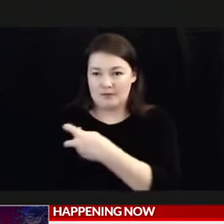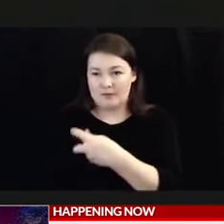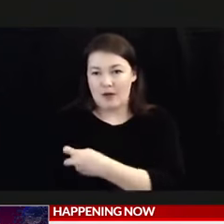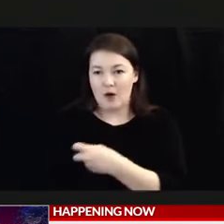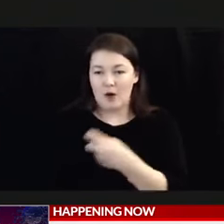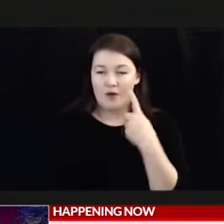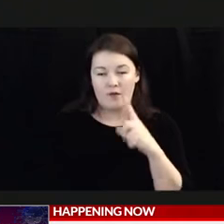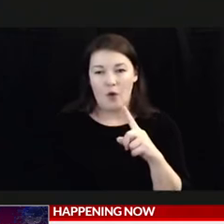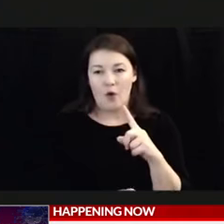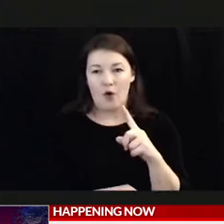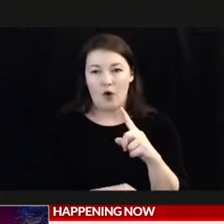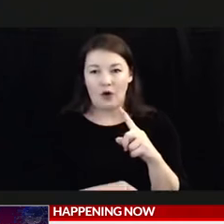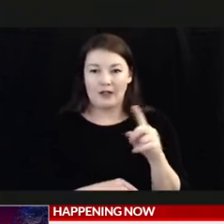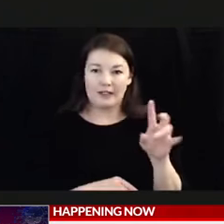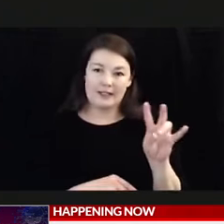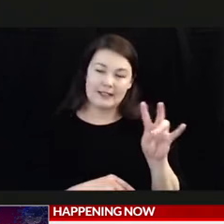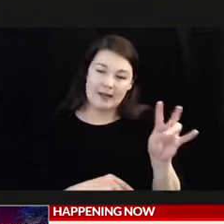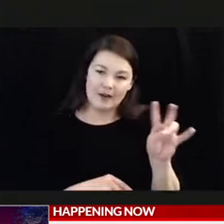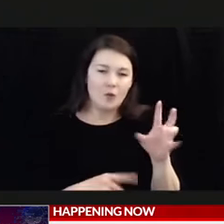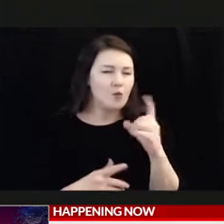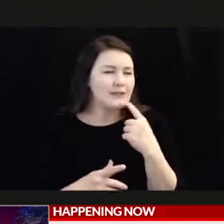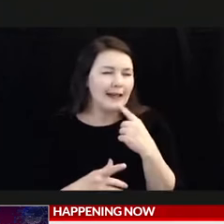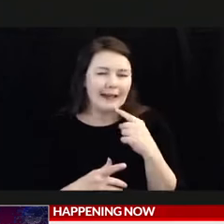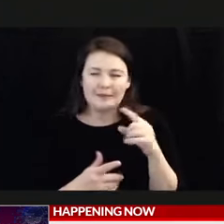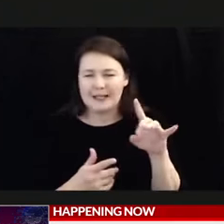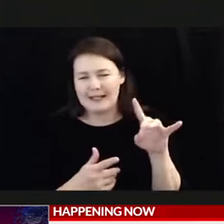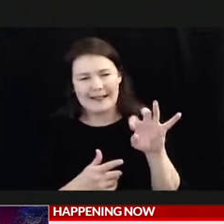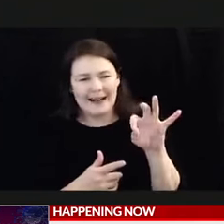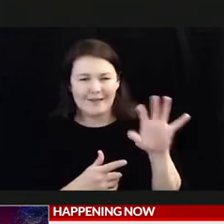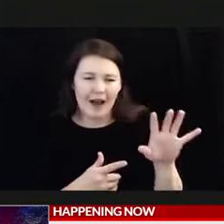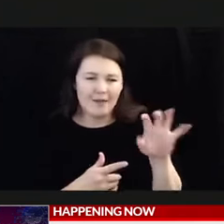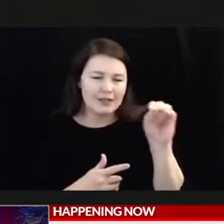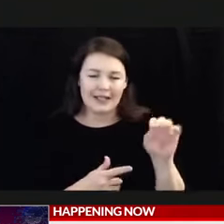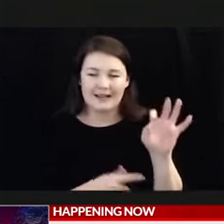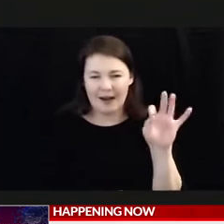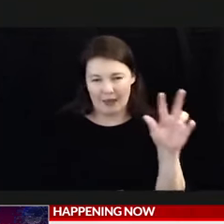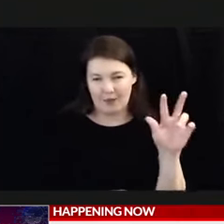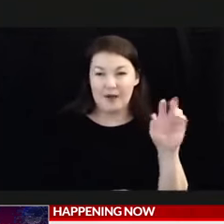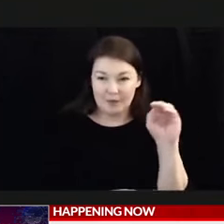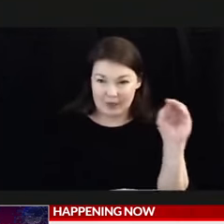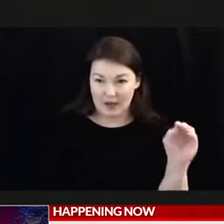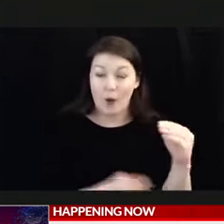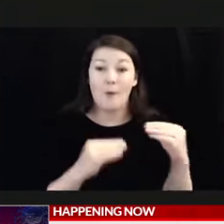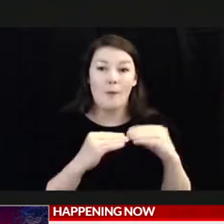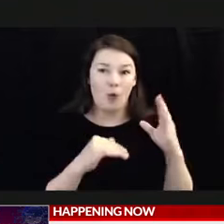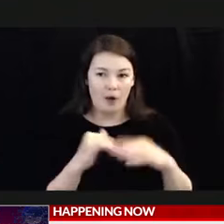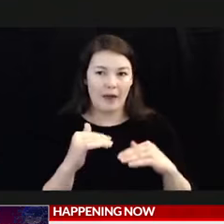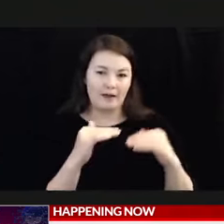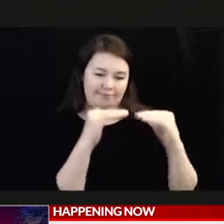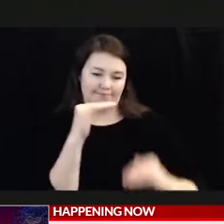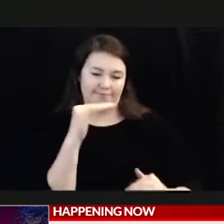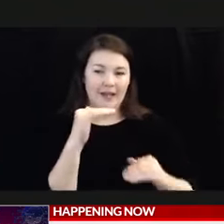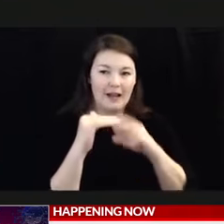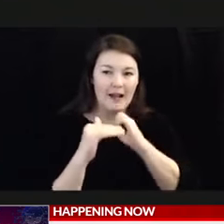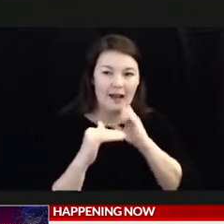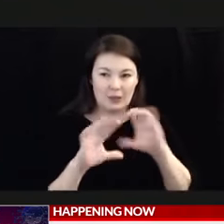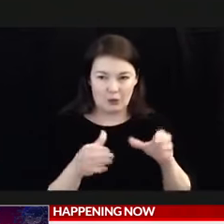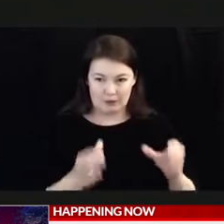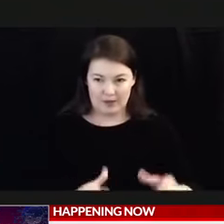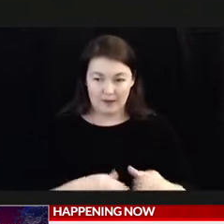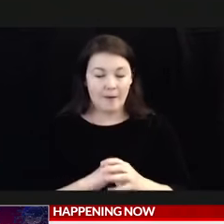it, but let's call it 95%, 93%, right? Higher than the average. So the fact that 200